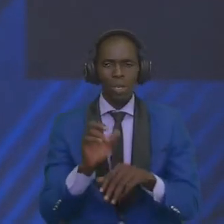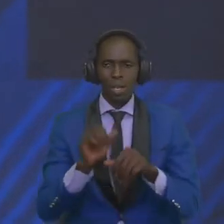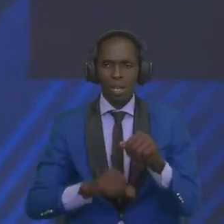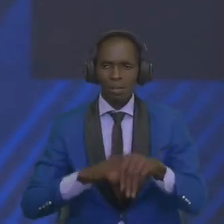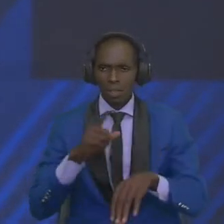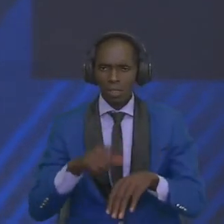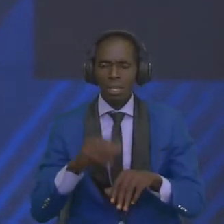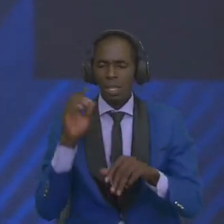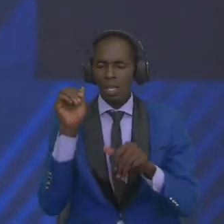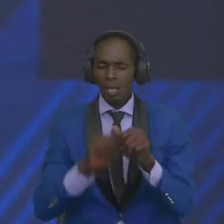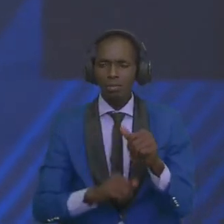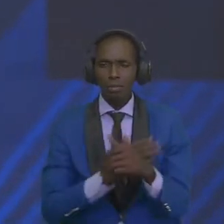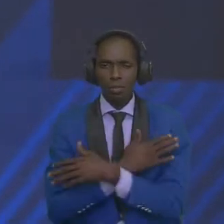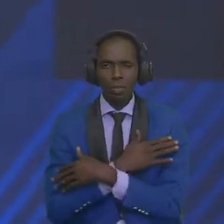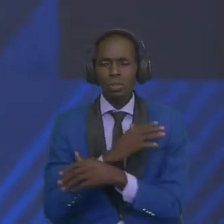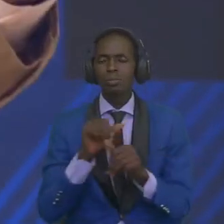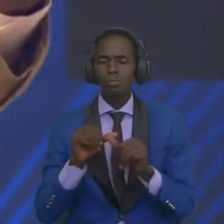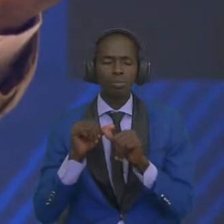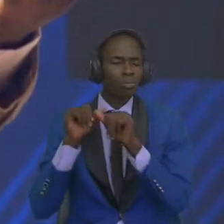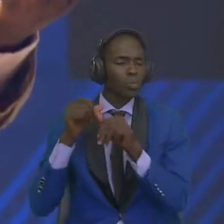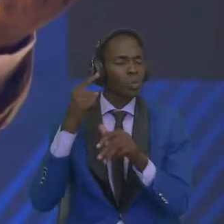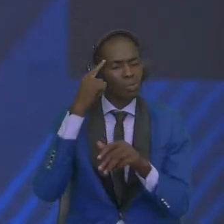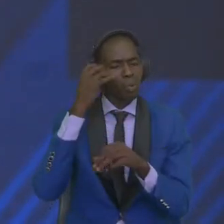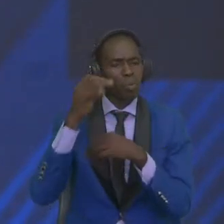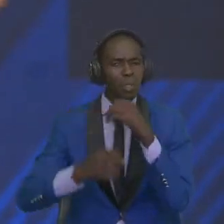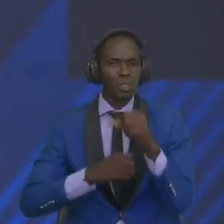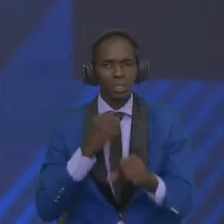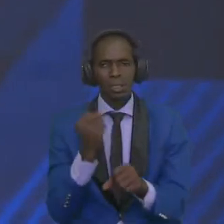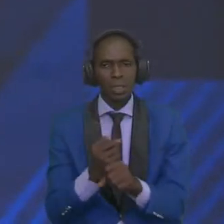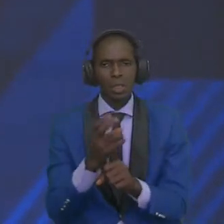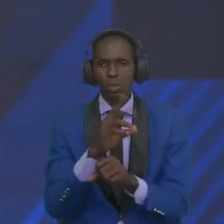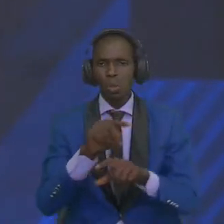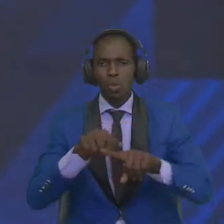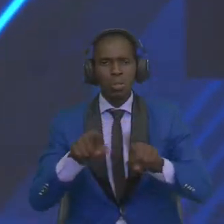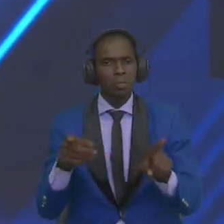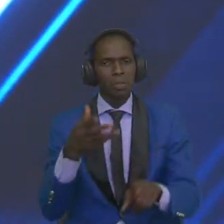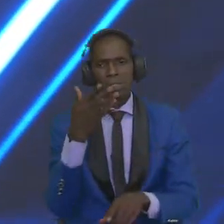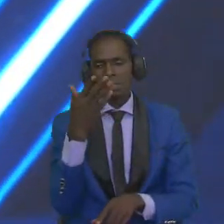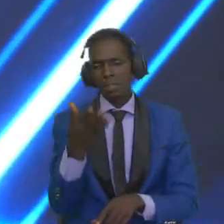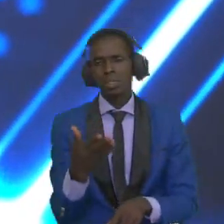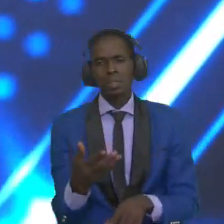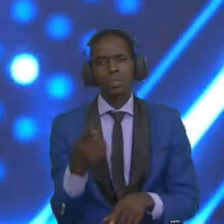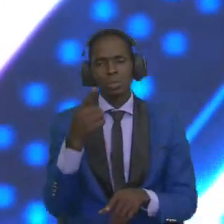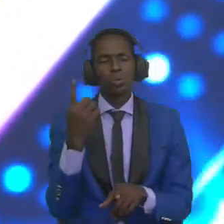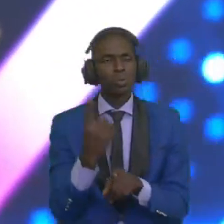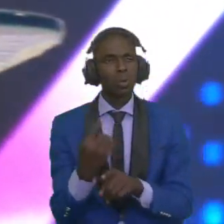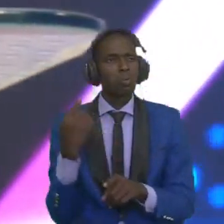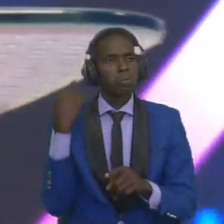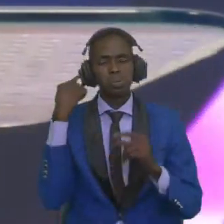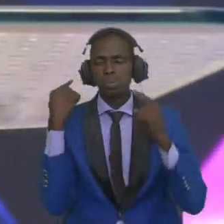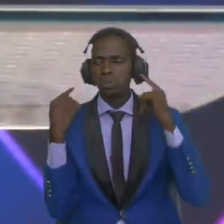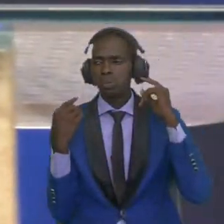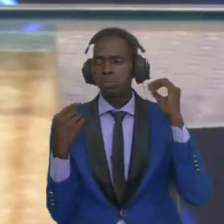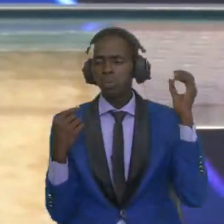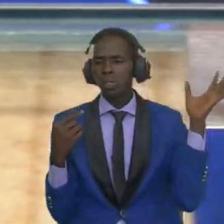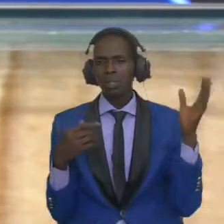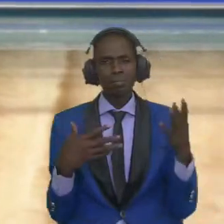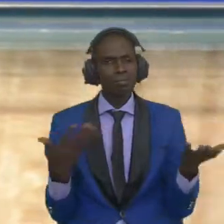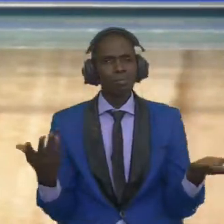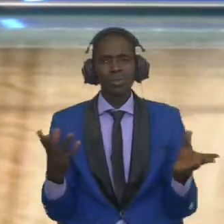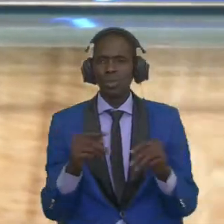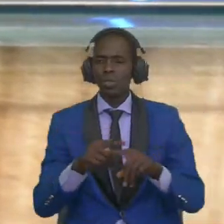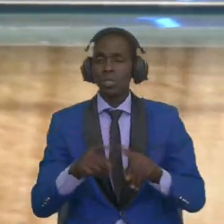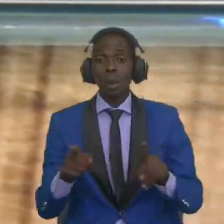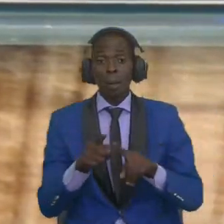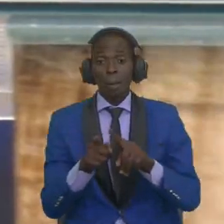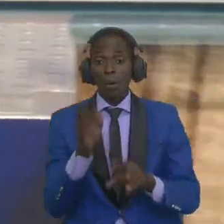it's going out the other ear. There's no gladness there. But when there's a change, when there's a transformation,